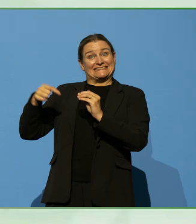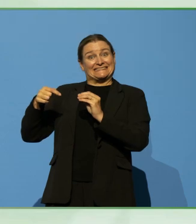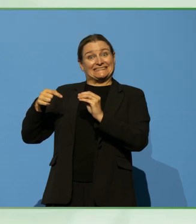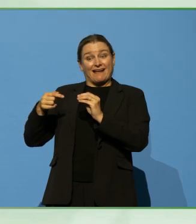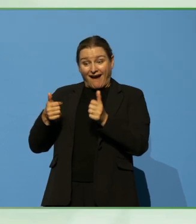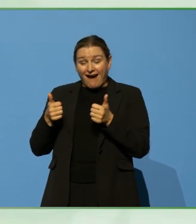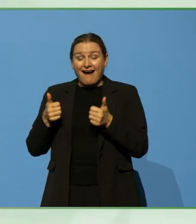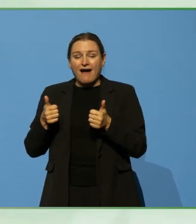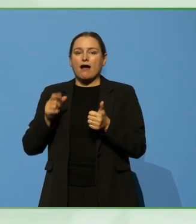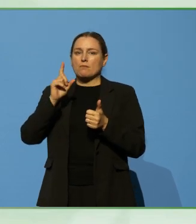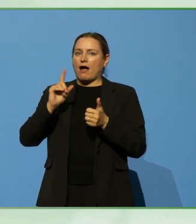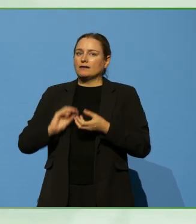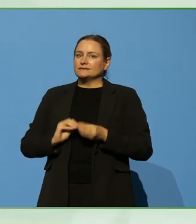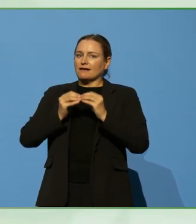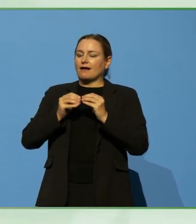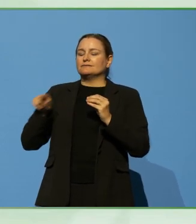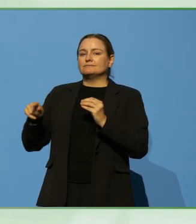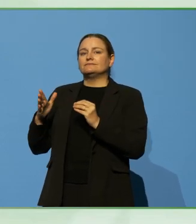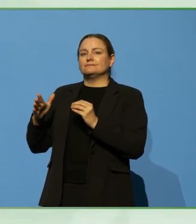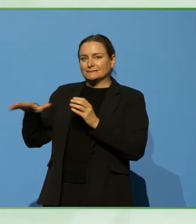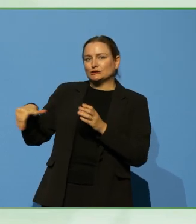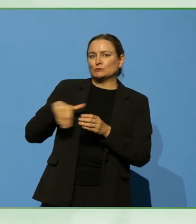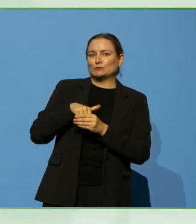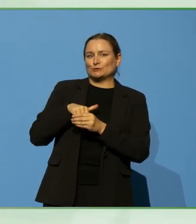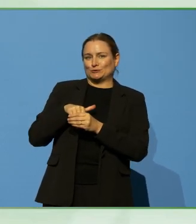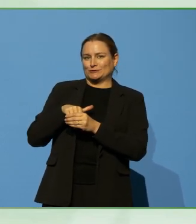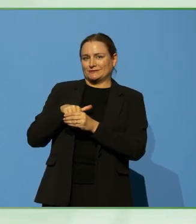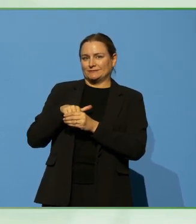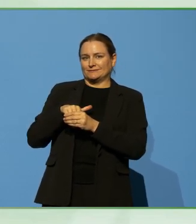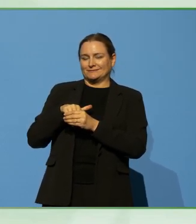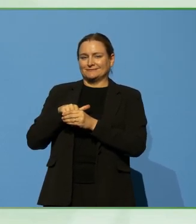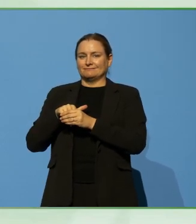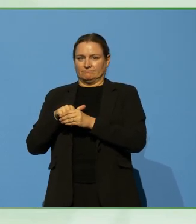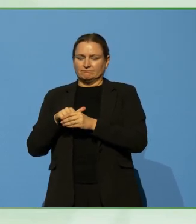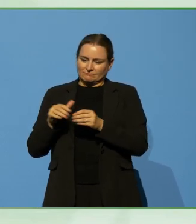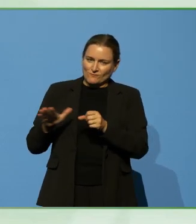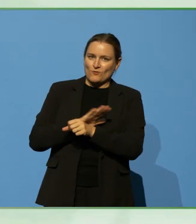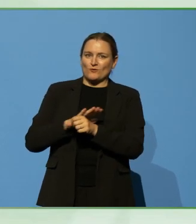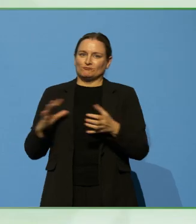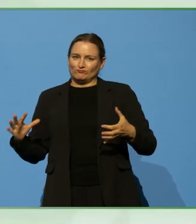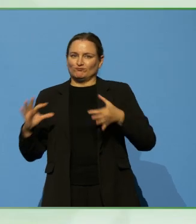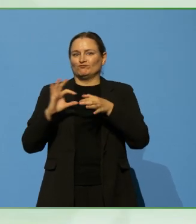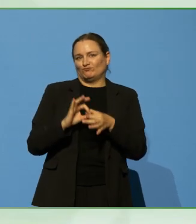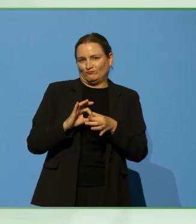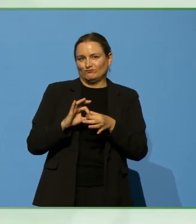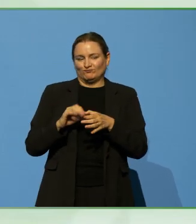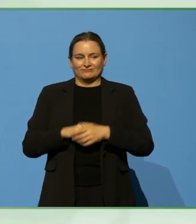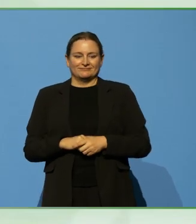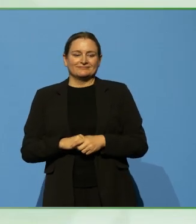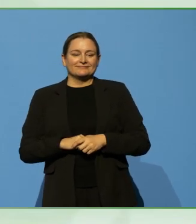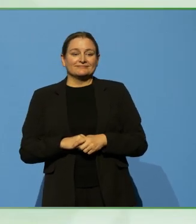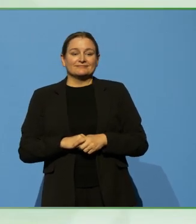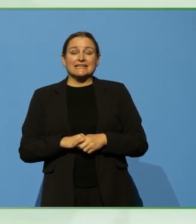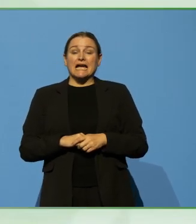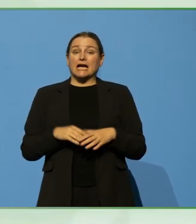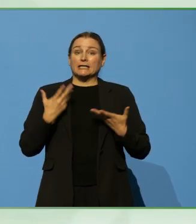designed, especially having inclusion in mind, is very important. And especially financial inclusion is not just a